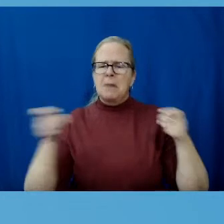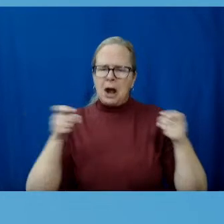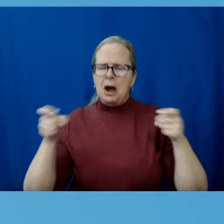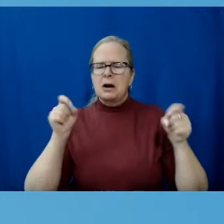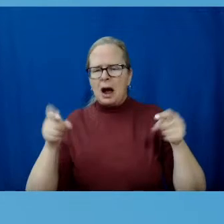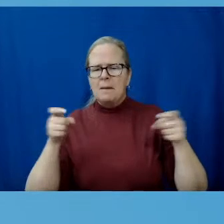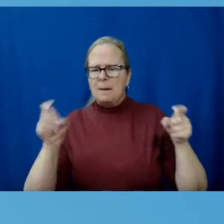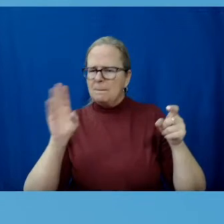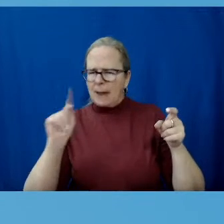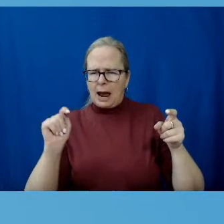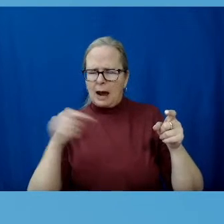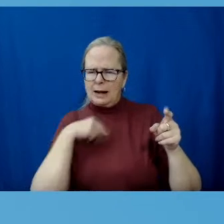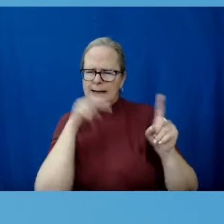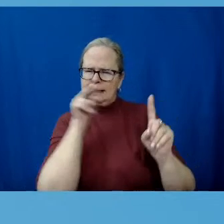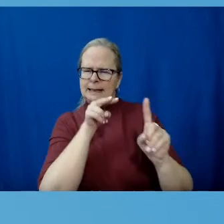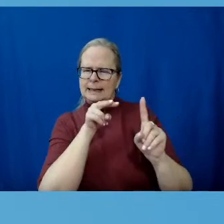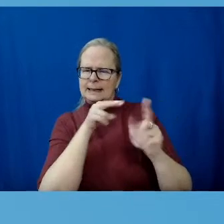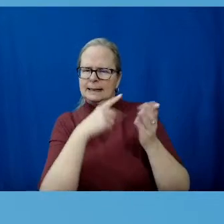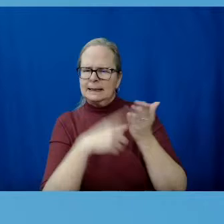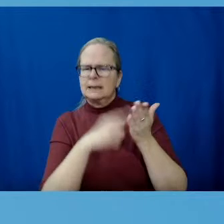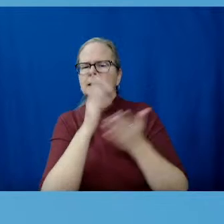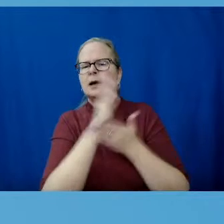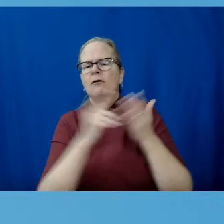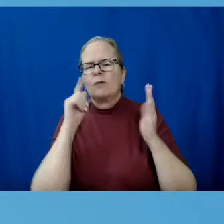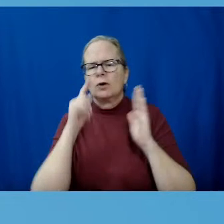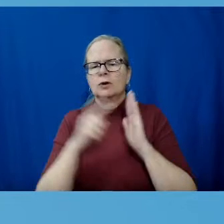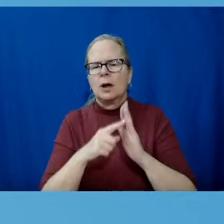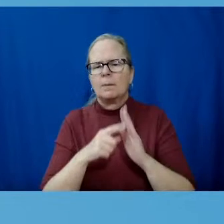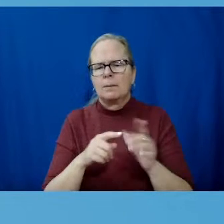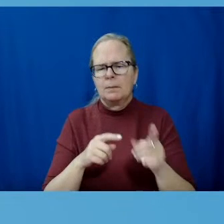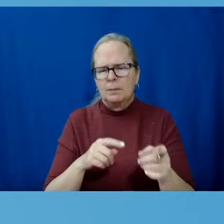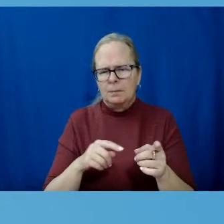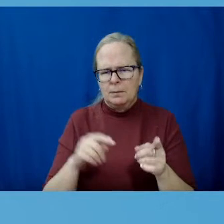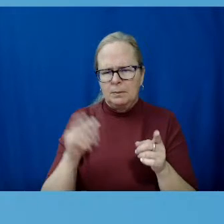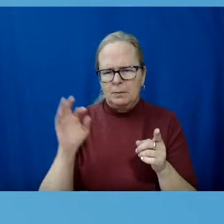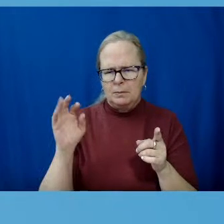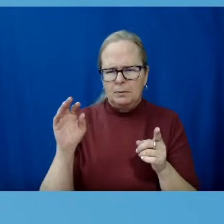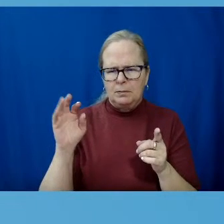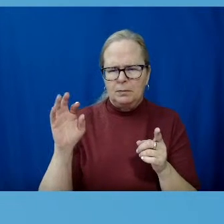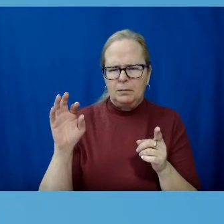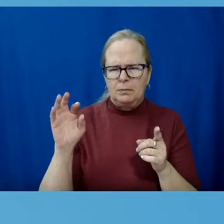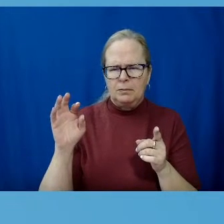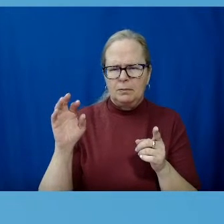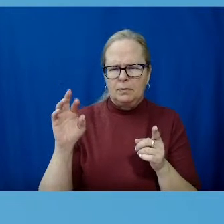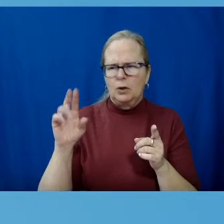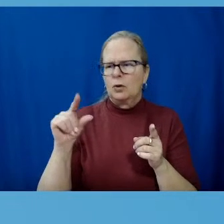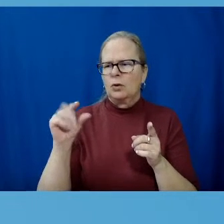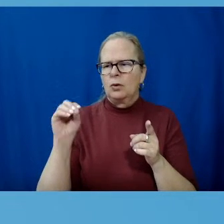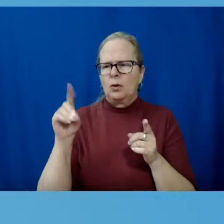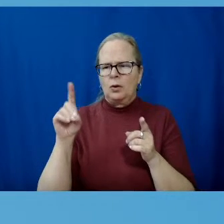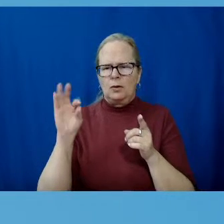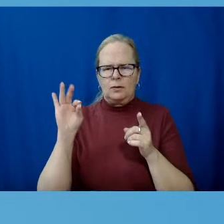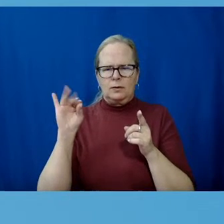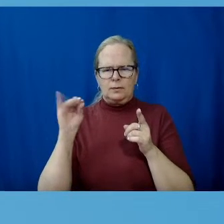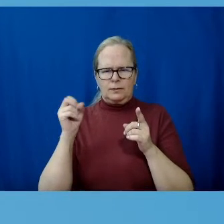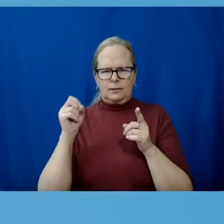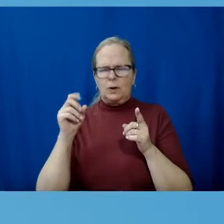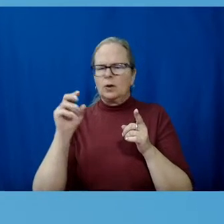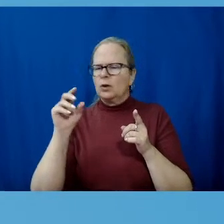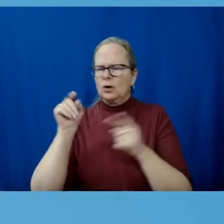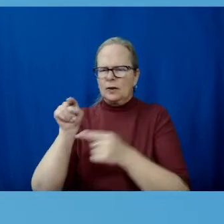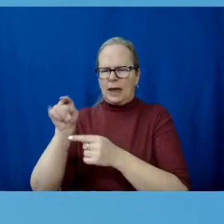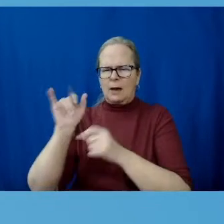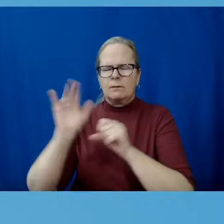for a province-wide vote of all members on Kenney's leadership. Kenney and his supporters in the